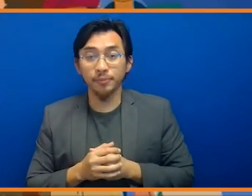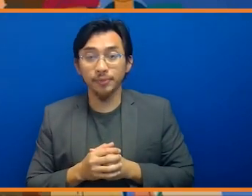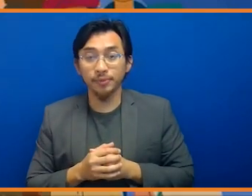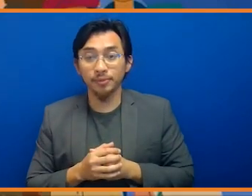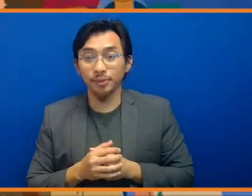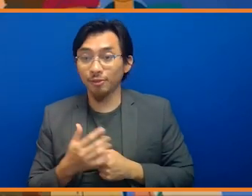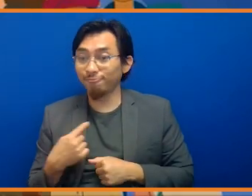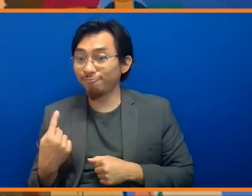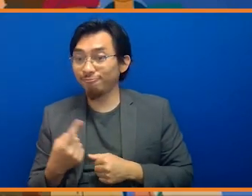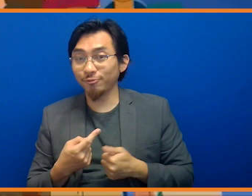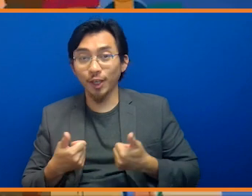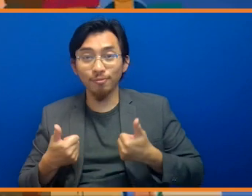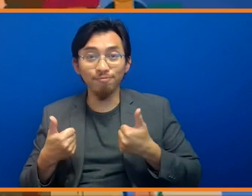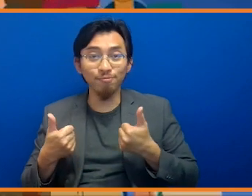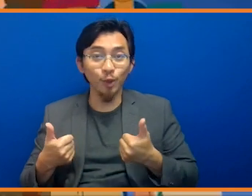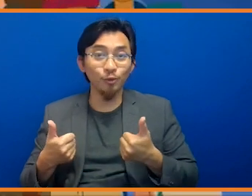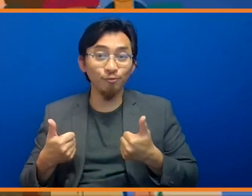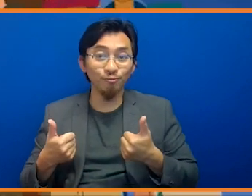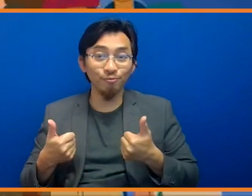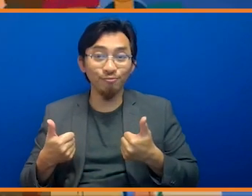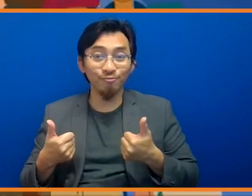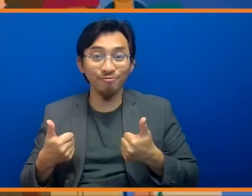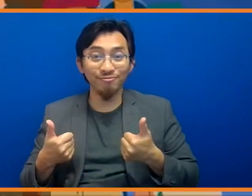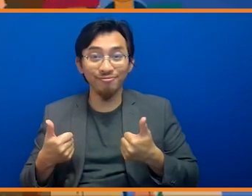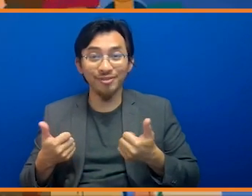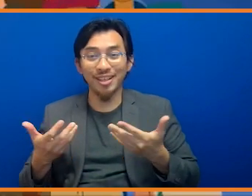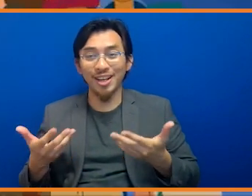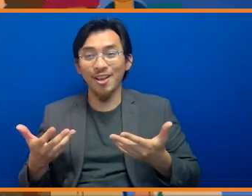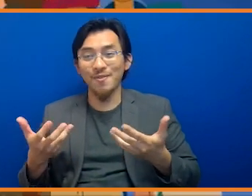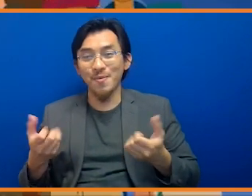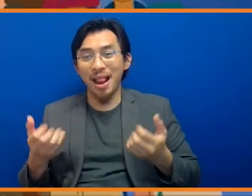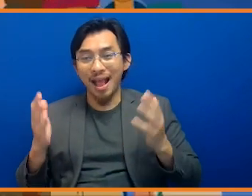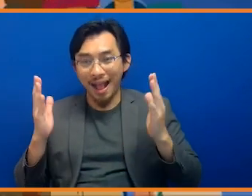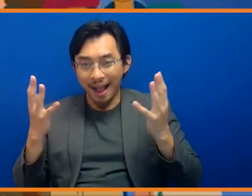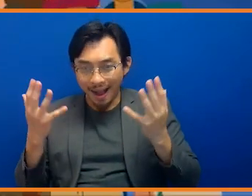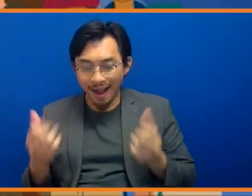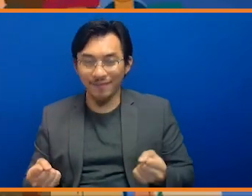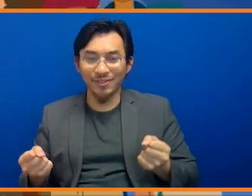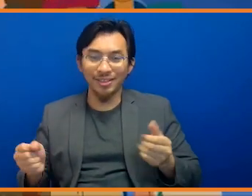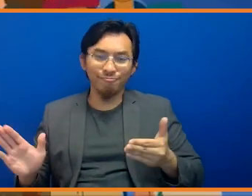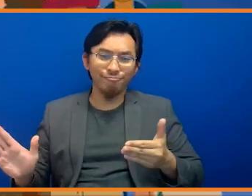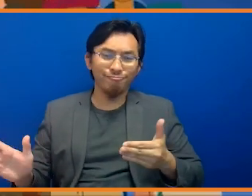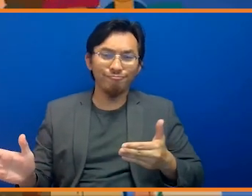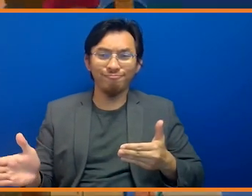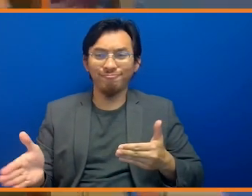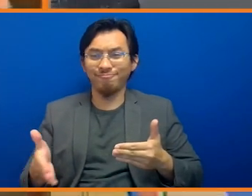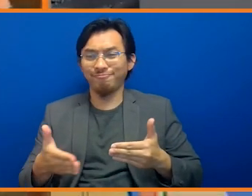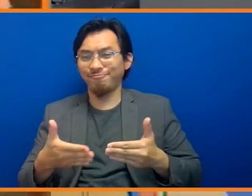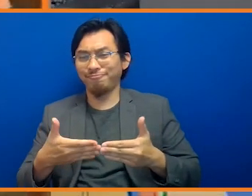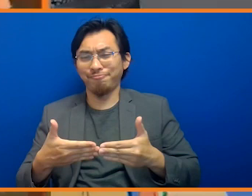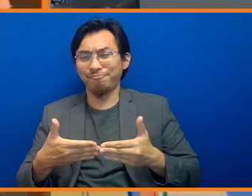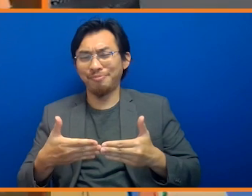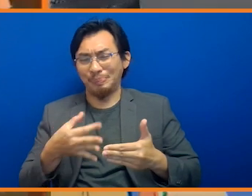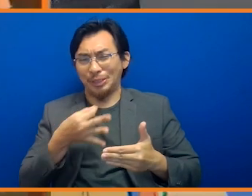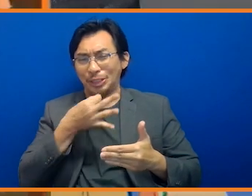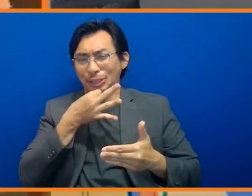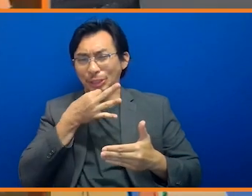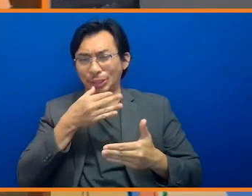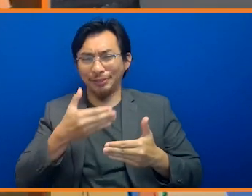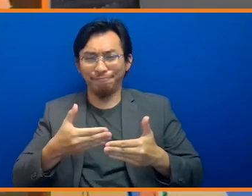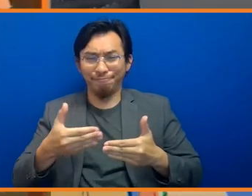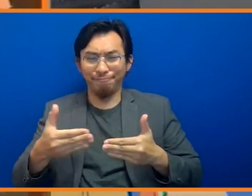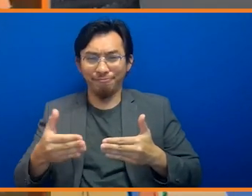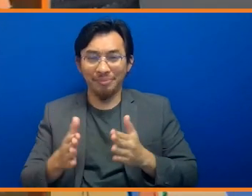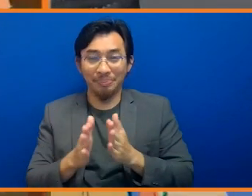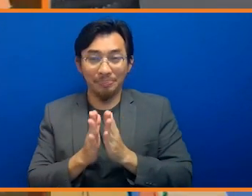I think we are good. Okay, so we will have our closing ceremony pretty much soon.